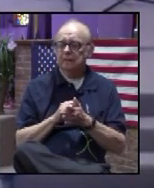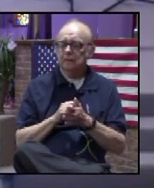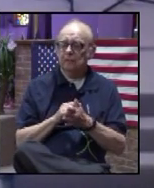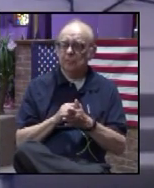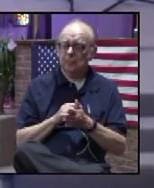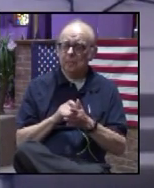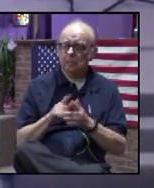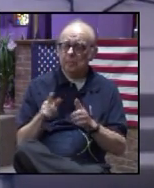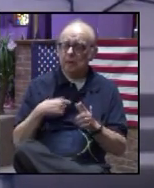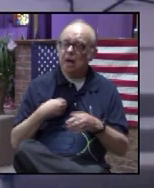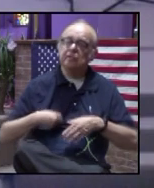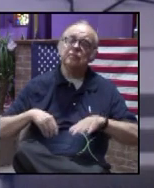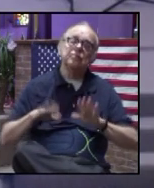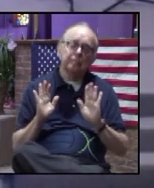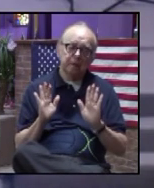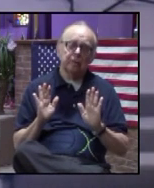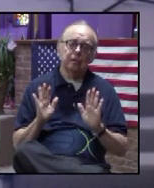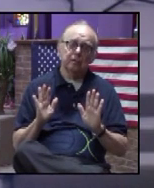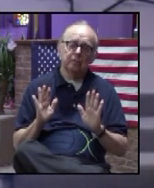I surrender.